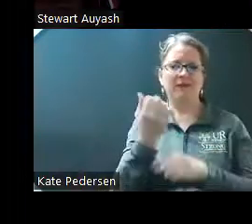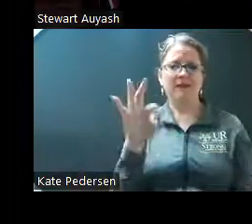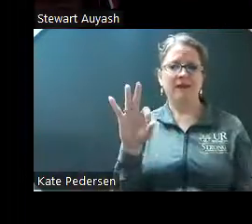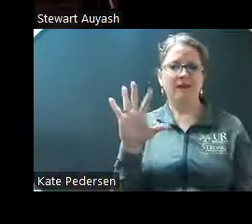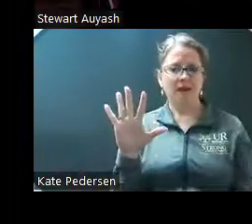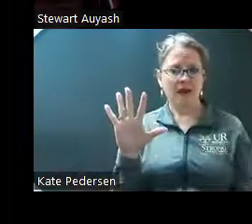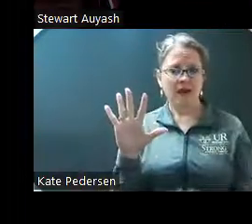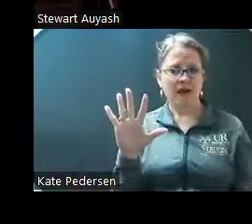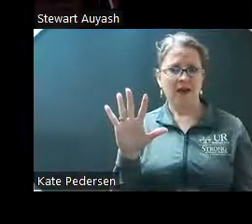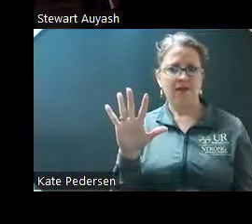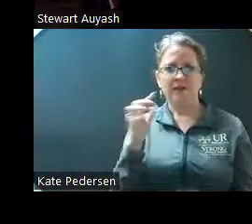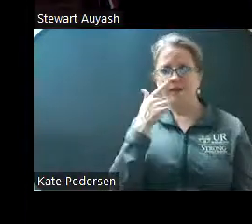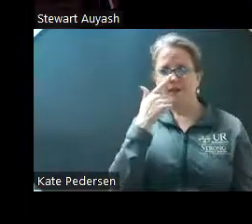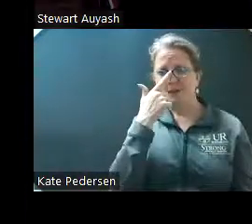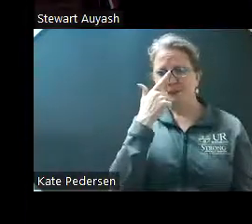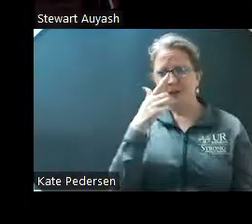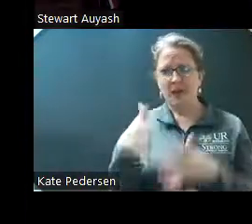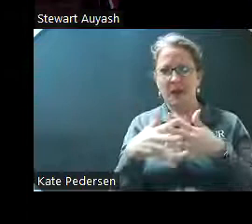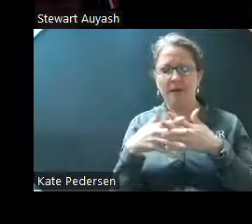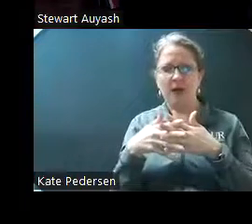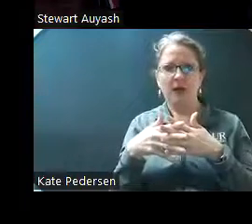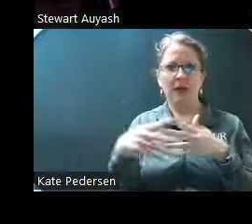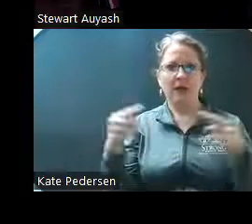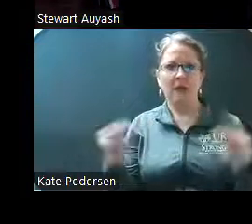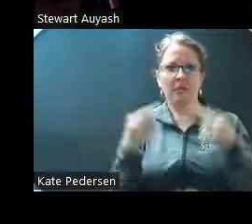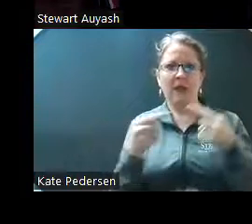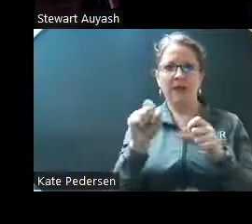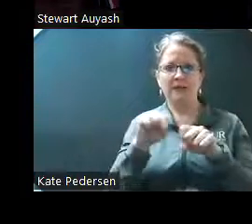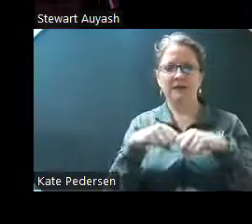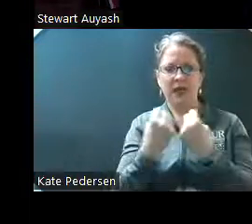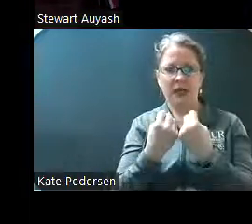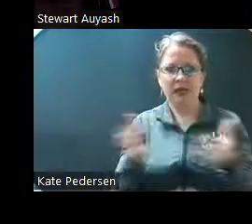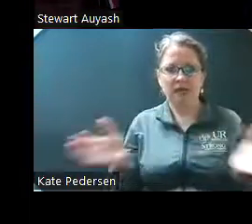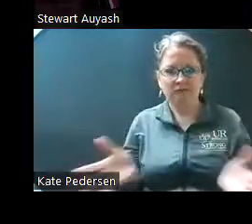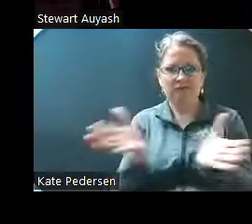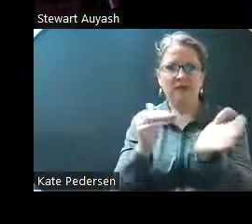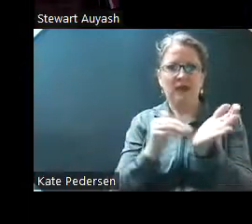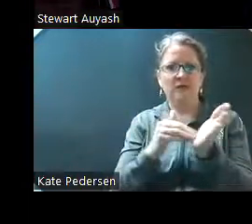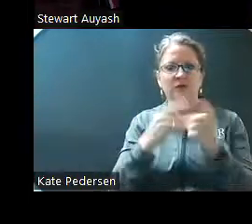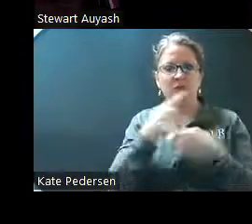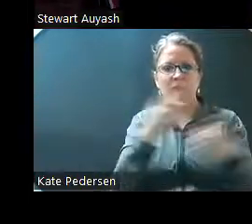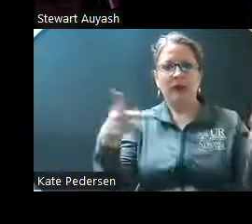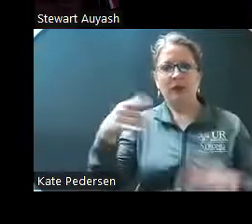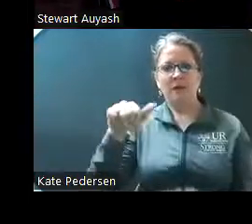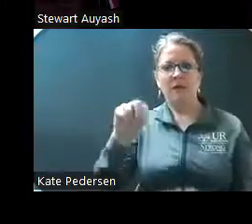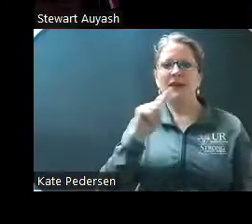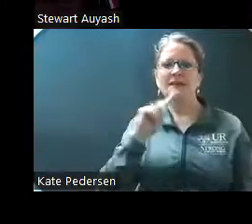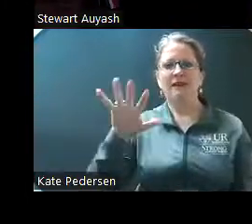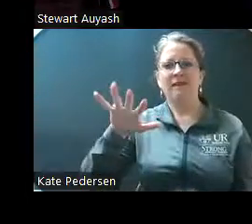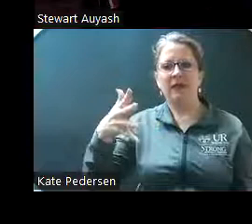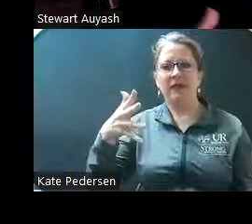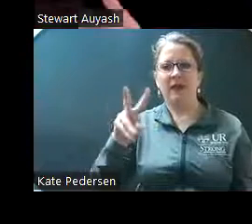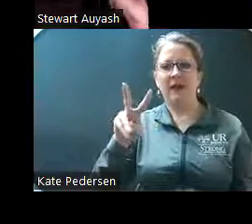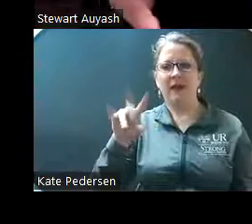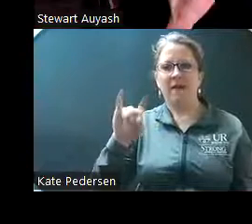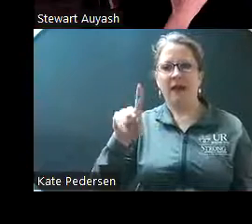1995, the American Pain Society urged doctors to declare pain as a fifth vital sign,